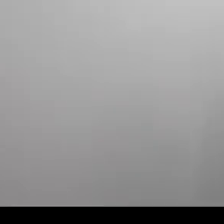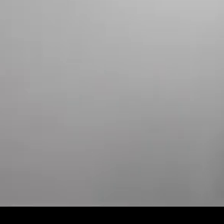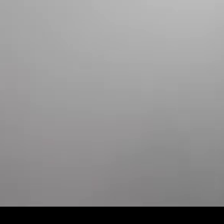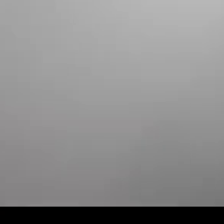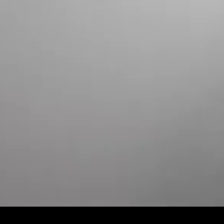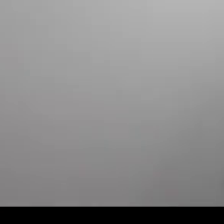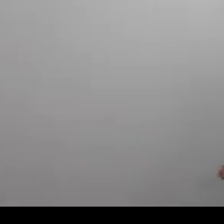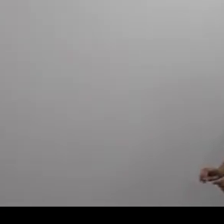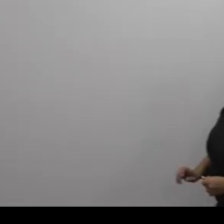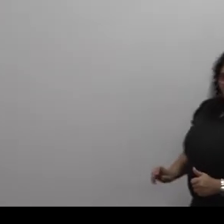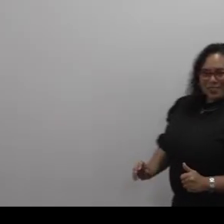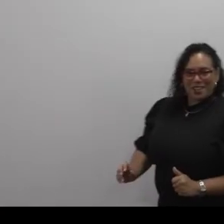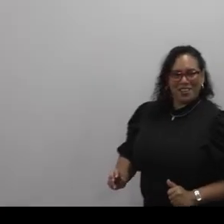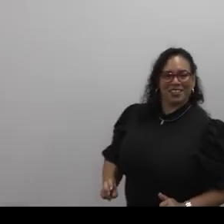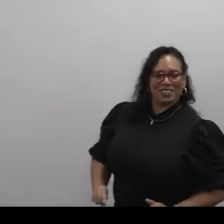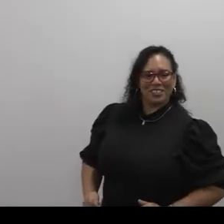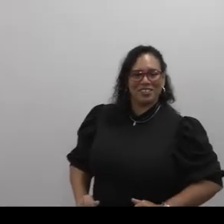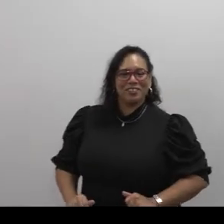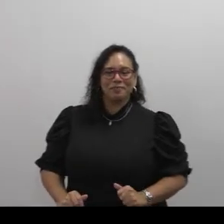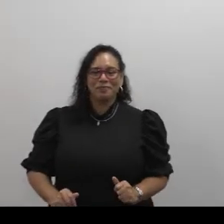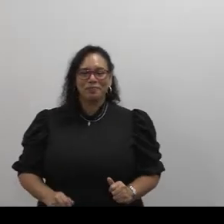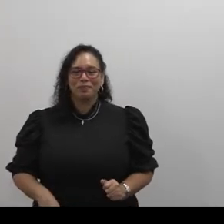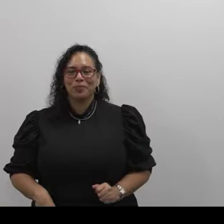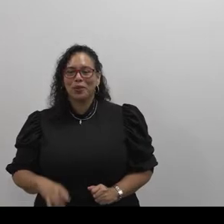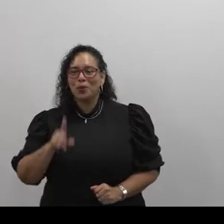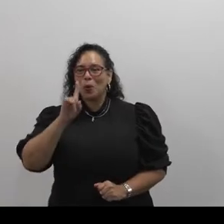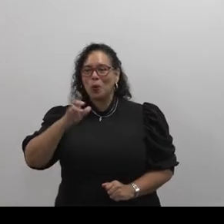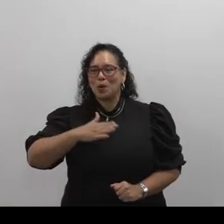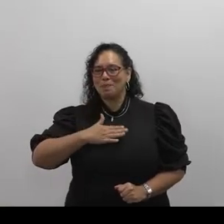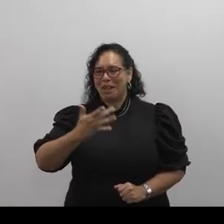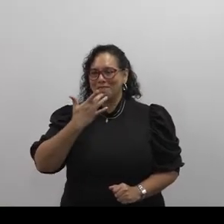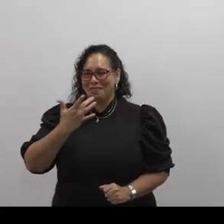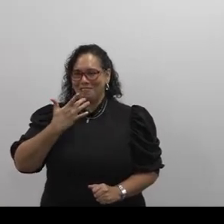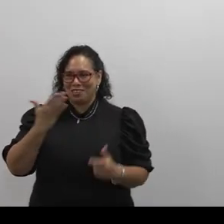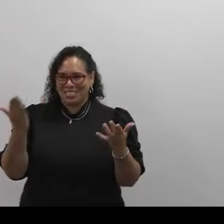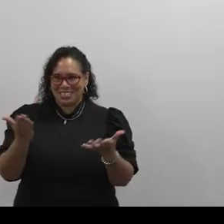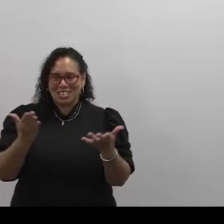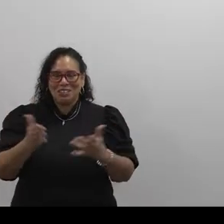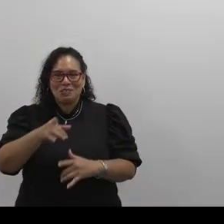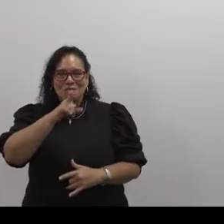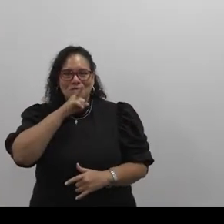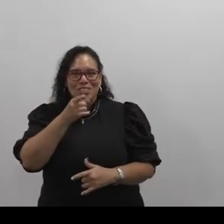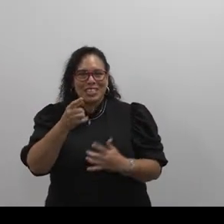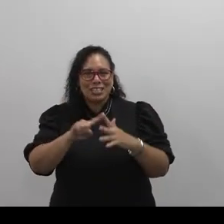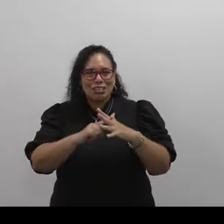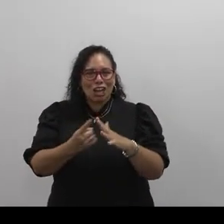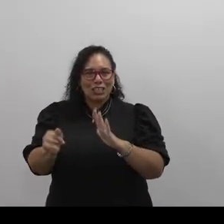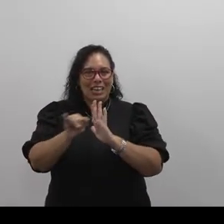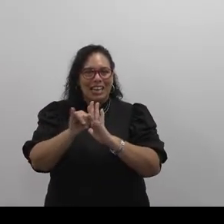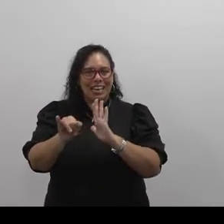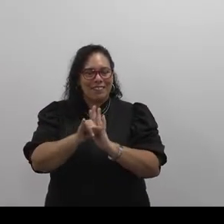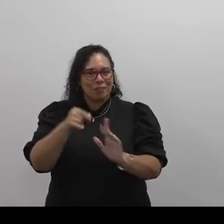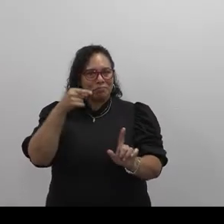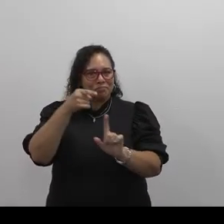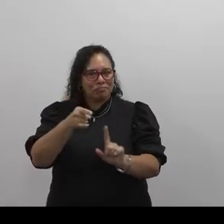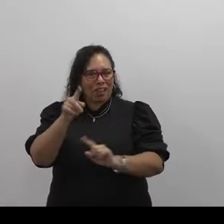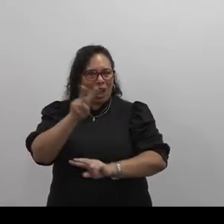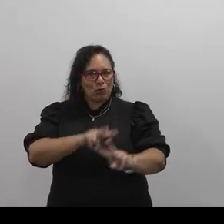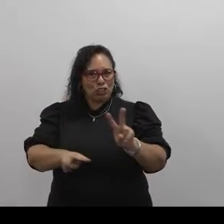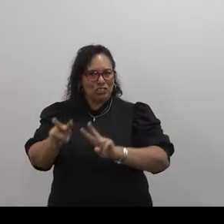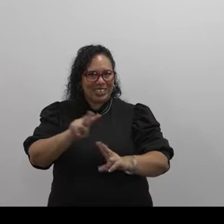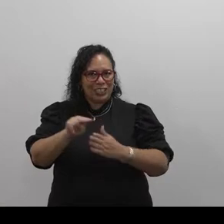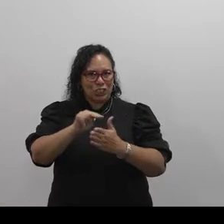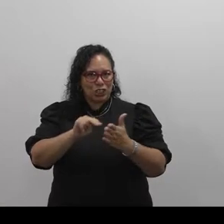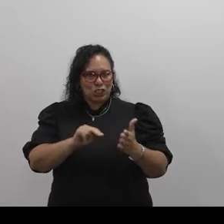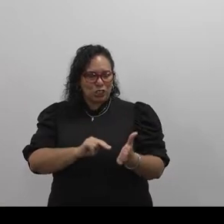And then the next overview section is one of my favorites because this one here really starts to identify particular observation and notes on a campus